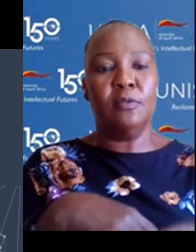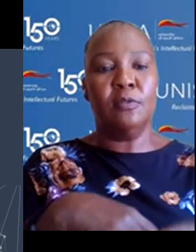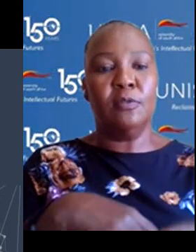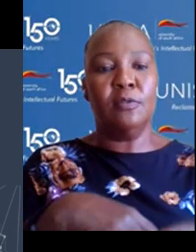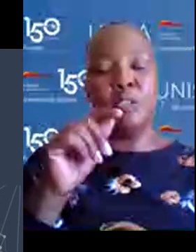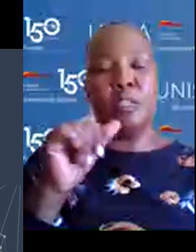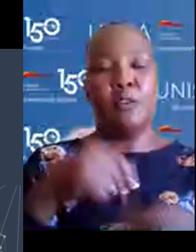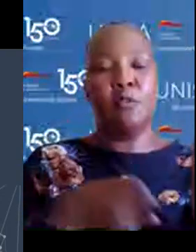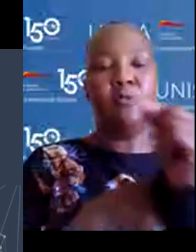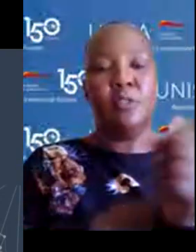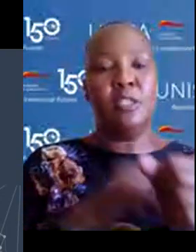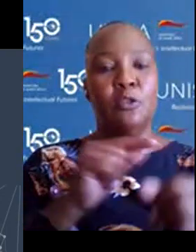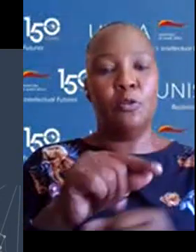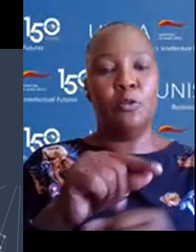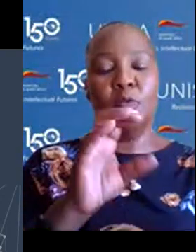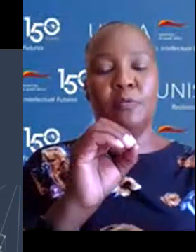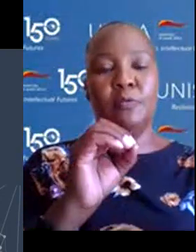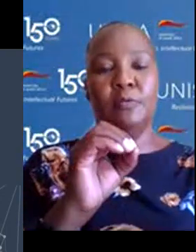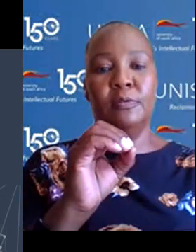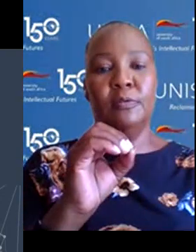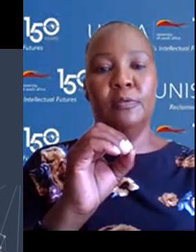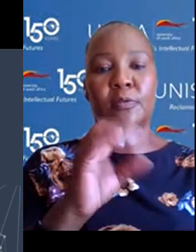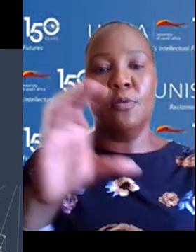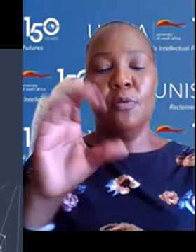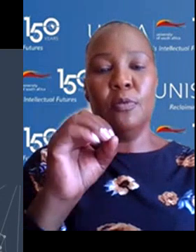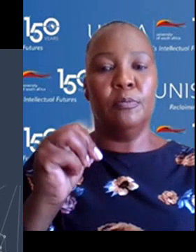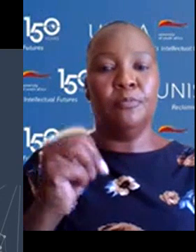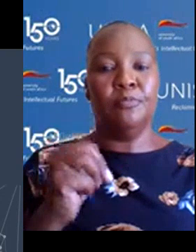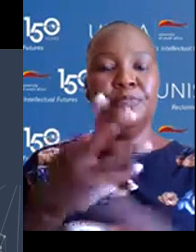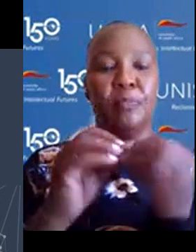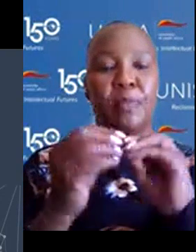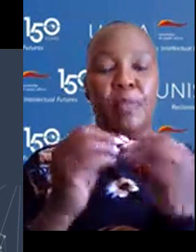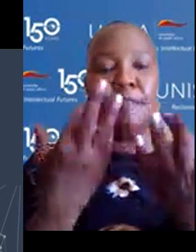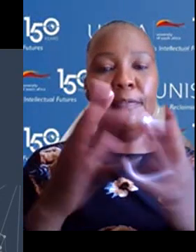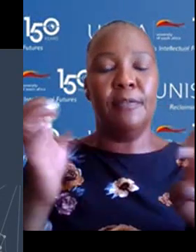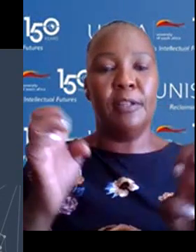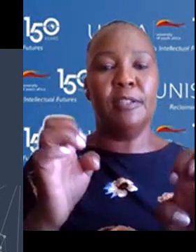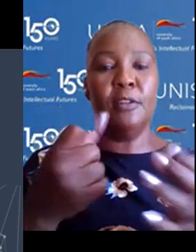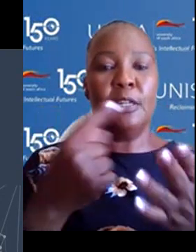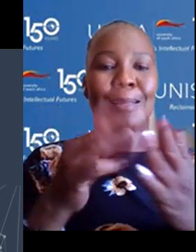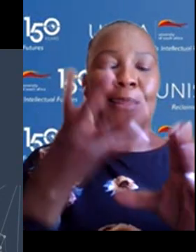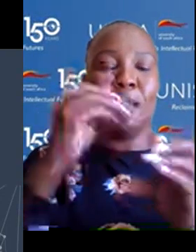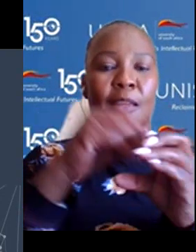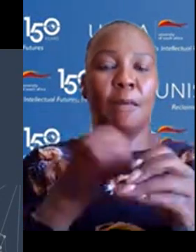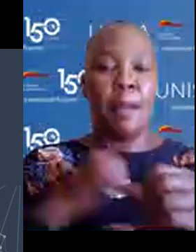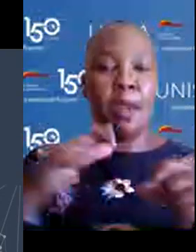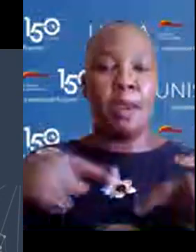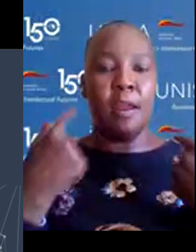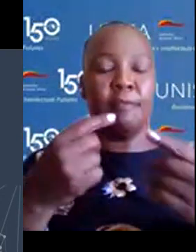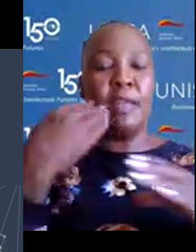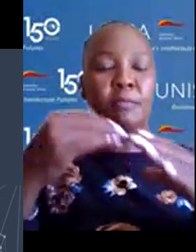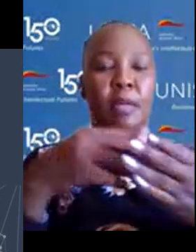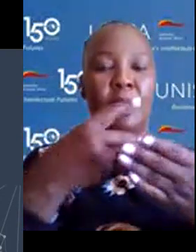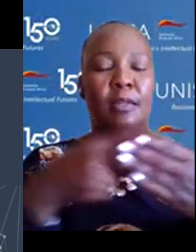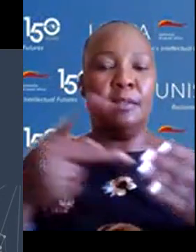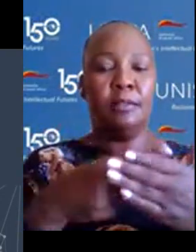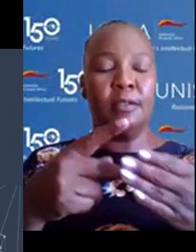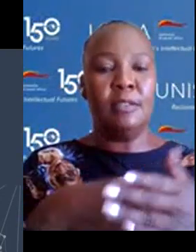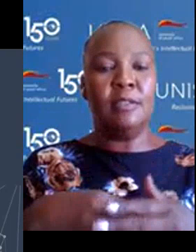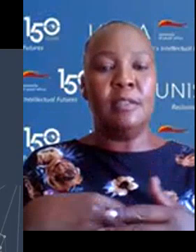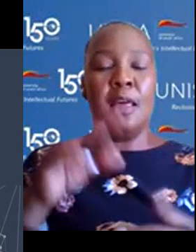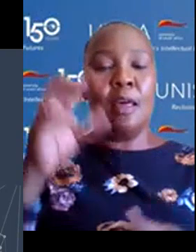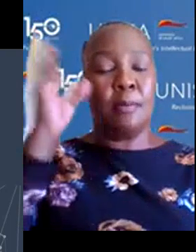into office.com, created your free account or sign in with your My Life email address. Remember, if you're signing